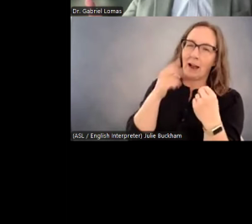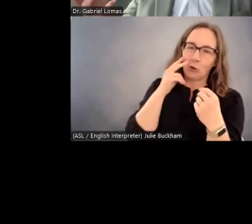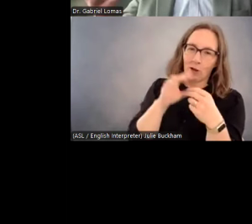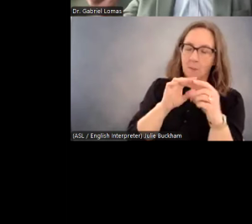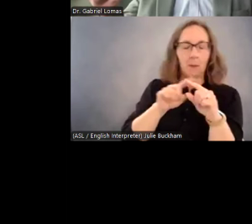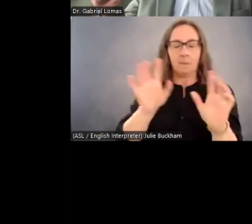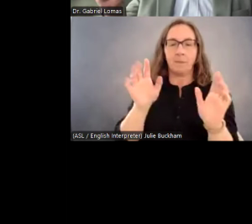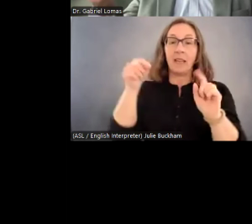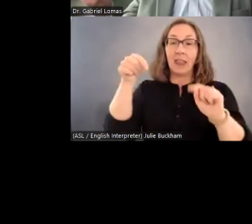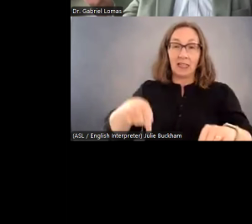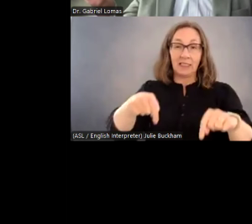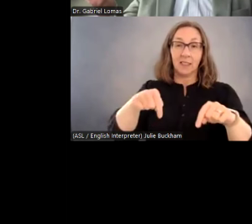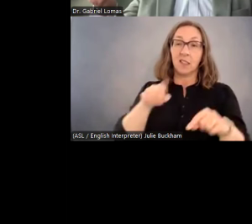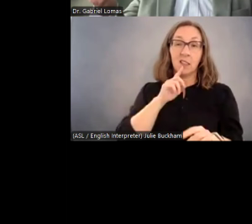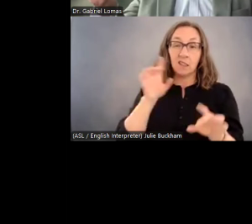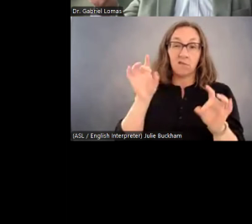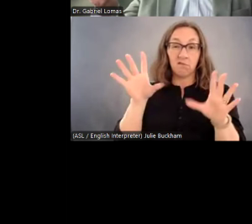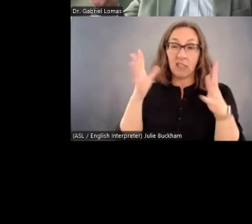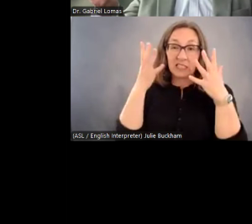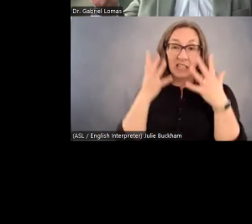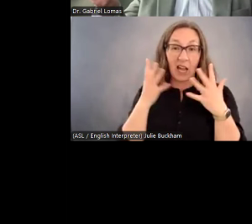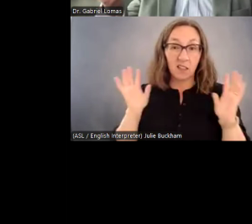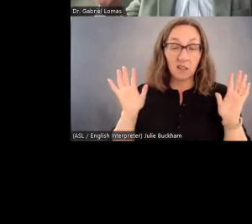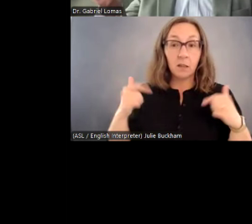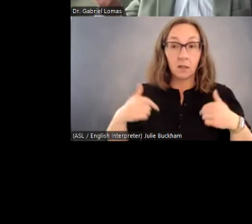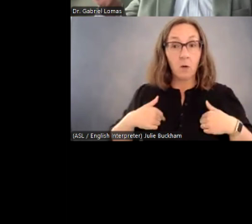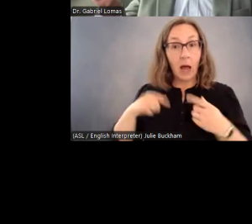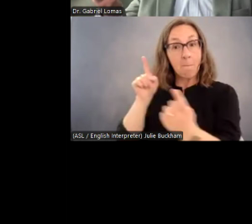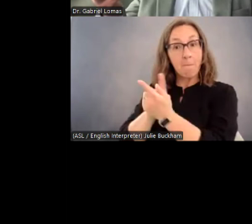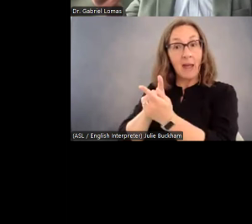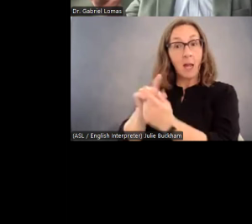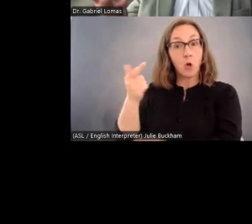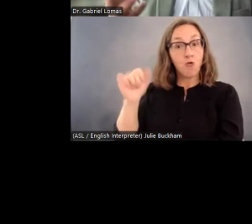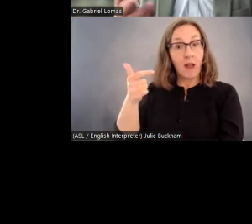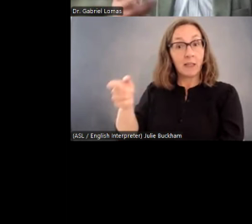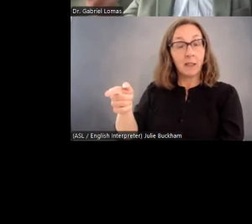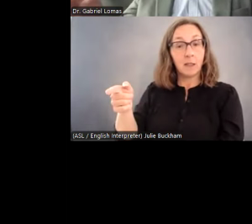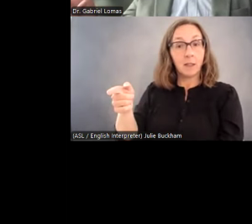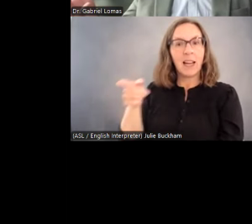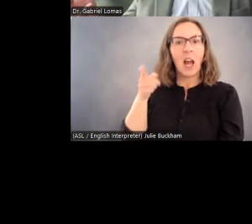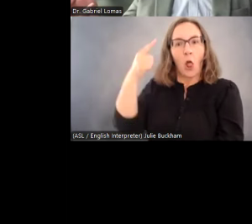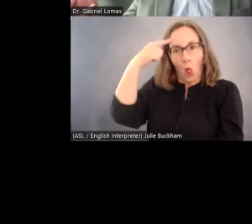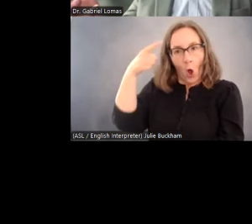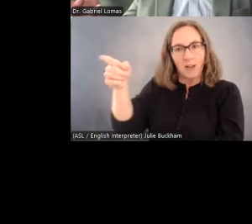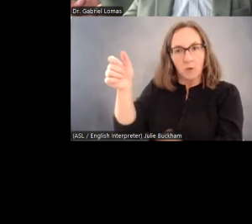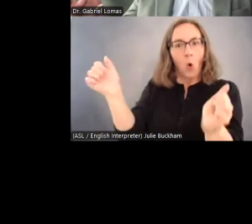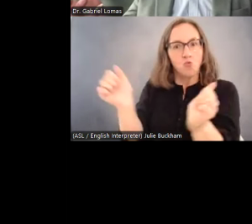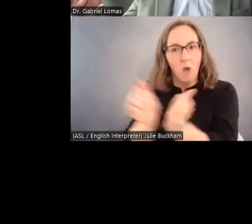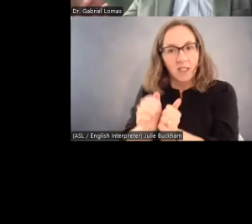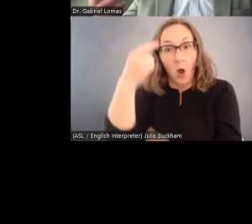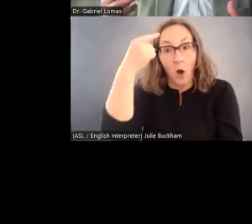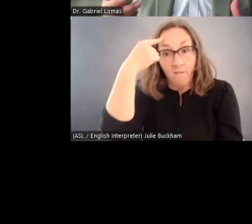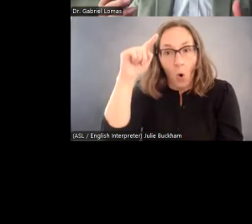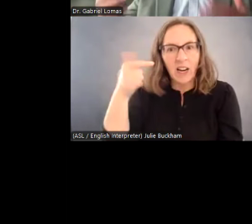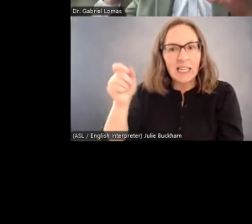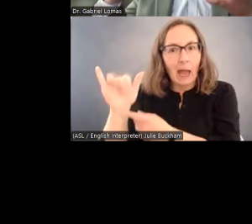one is horribly sad. Like when I met Greg, he thought that he was arrested for being gay, and he